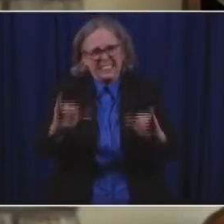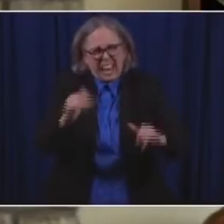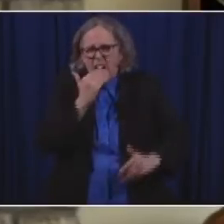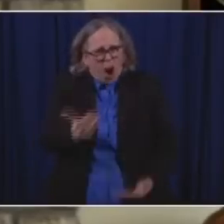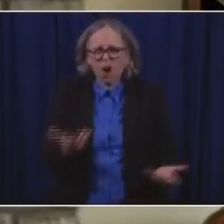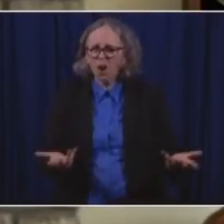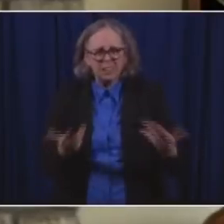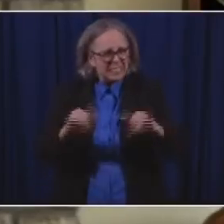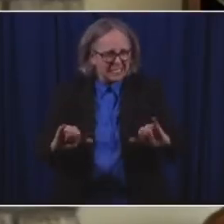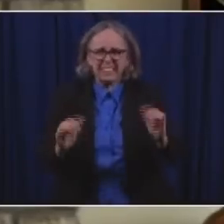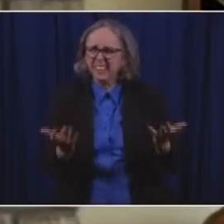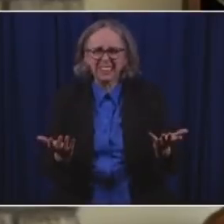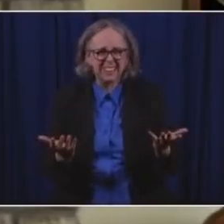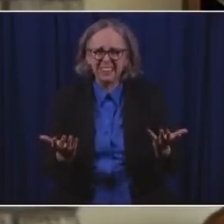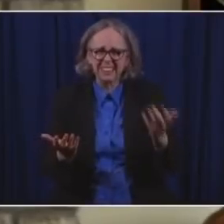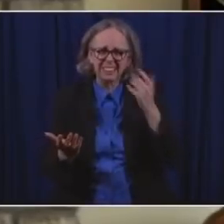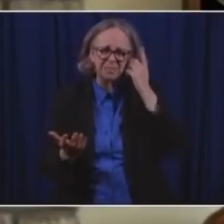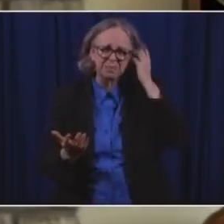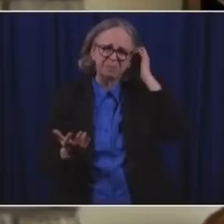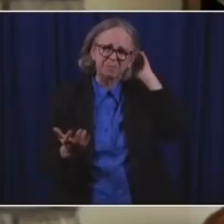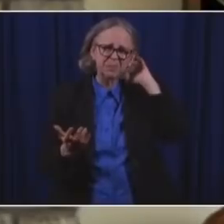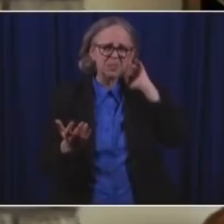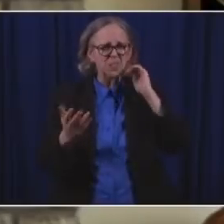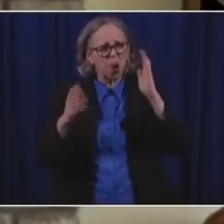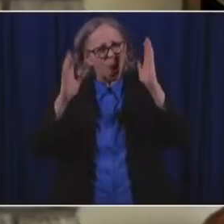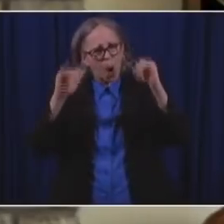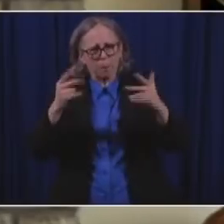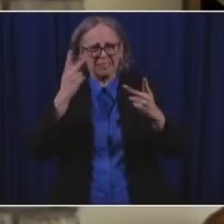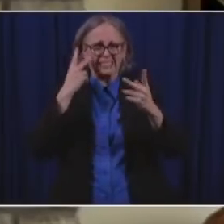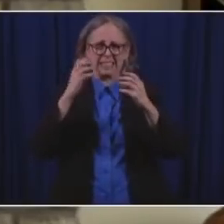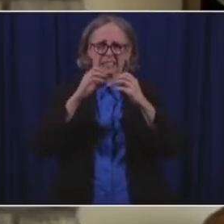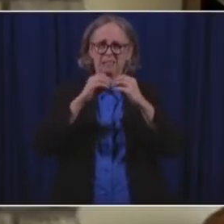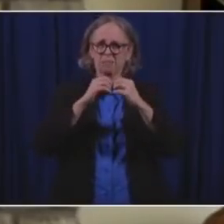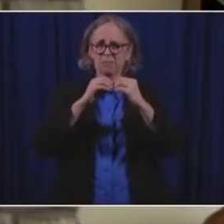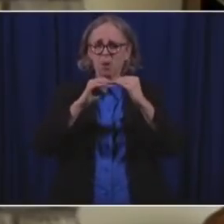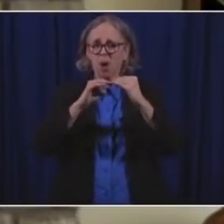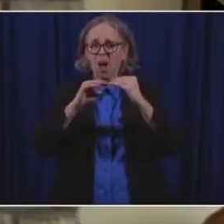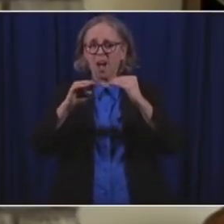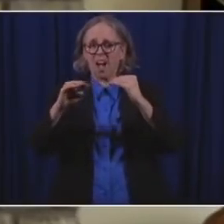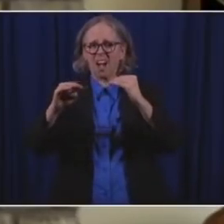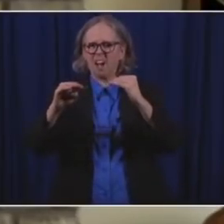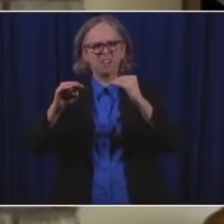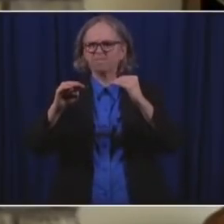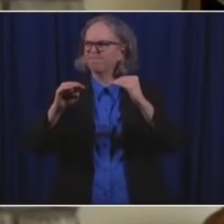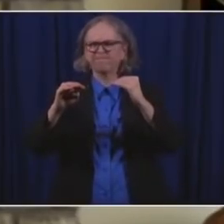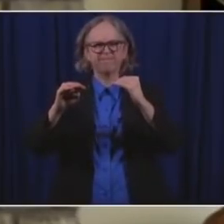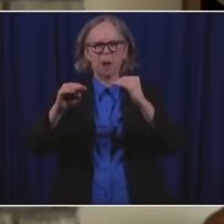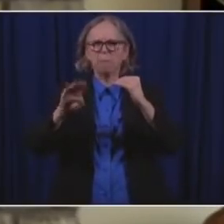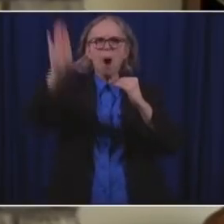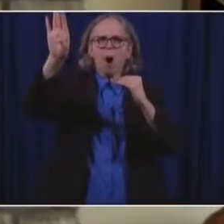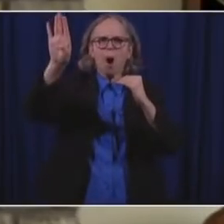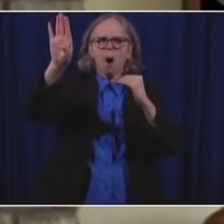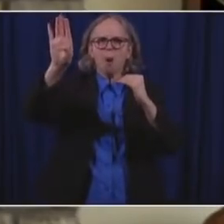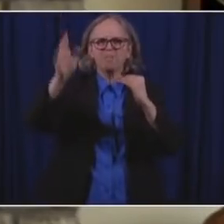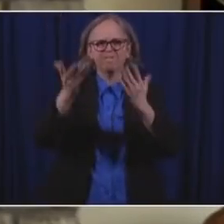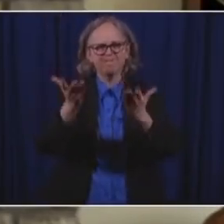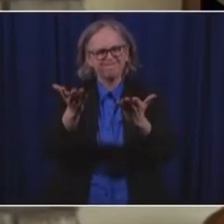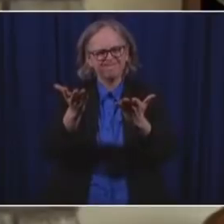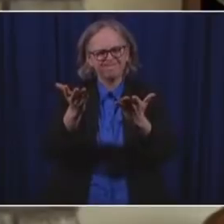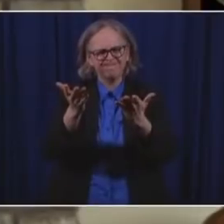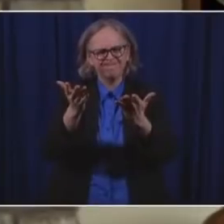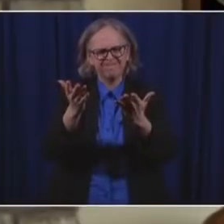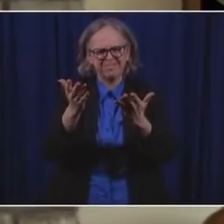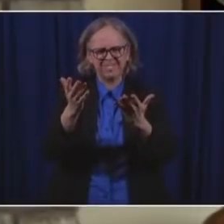What we would hope is we would see a plateau. We're not really seeing a plateau yet. and then we really need it to go